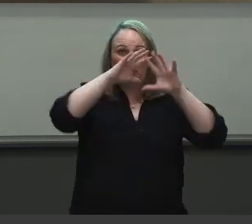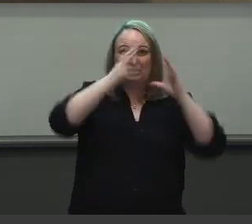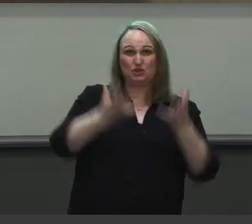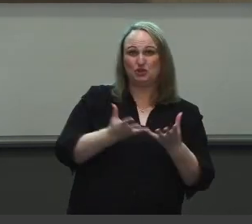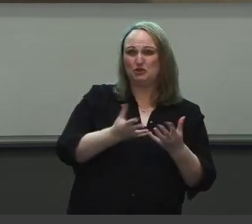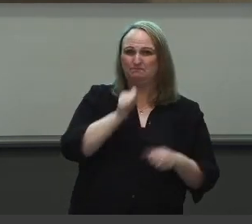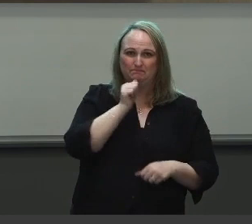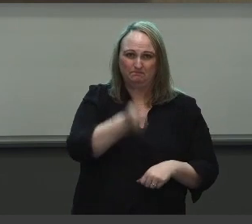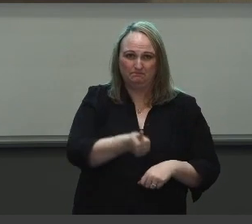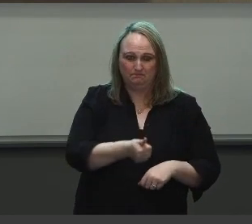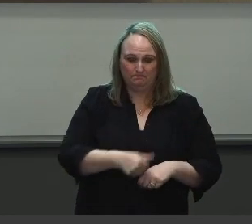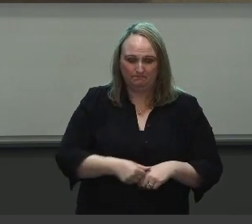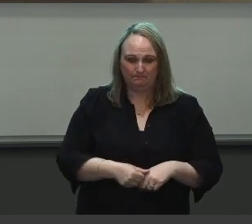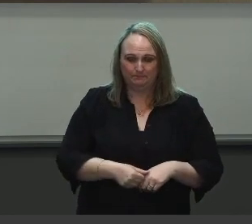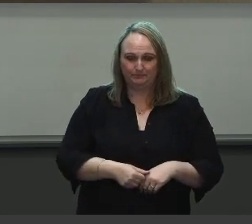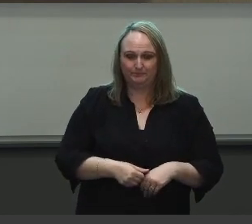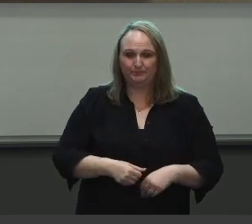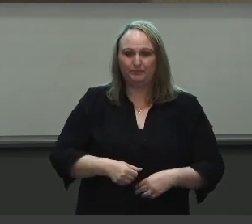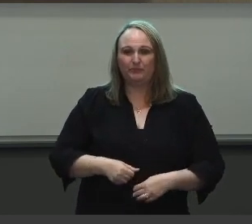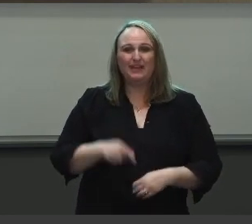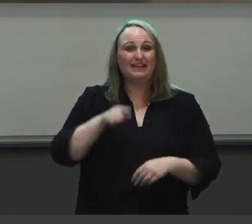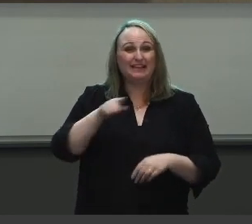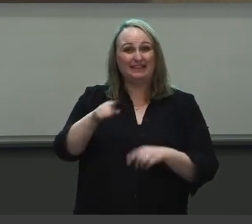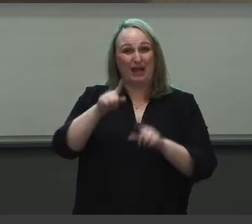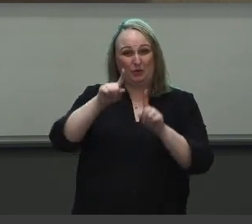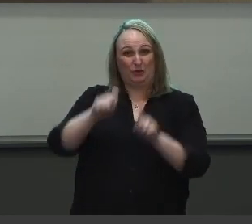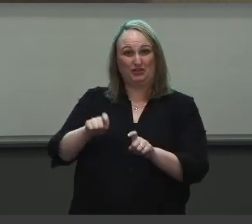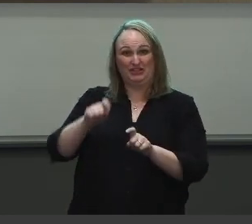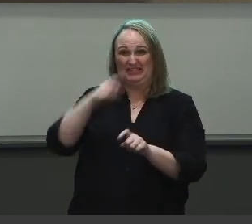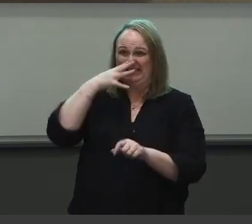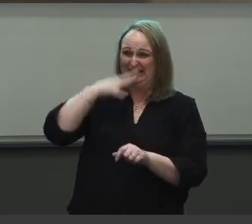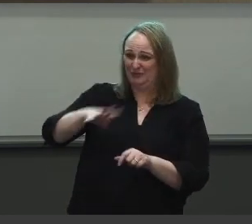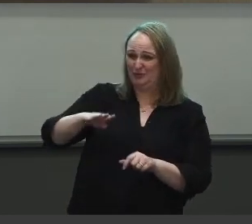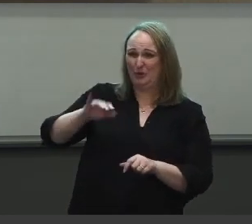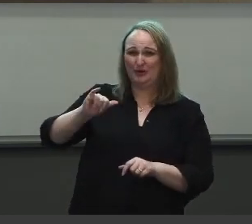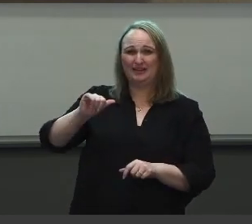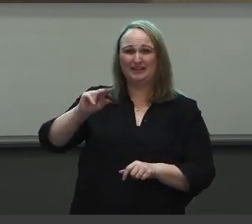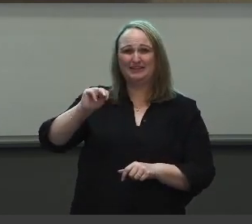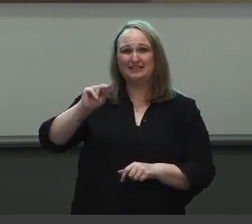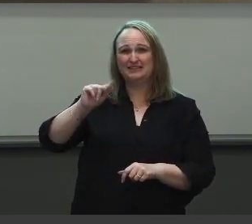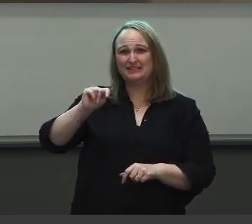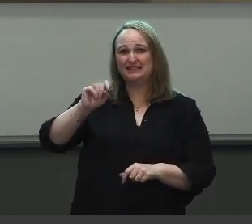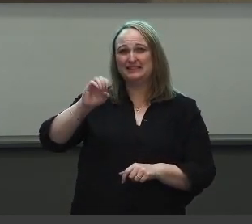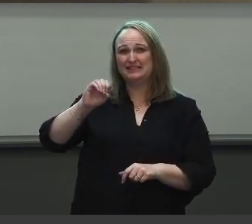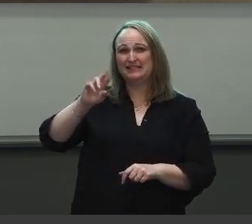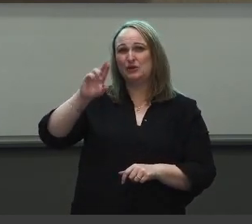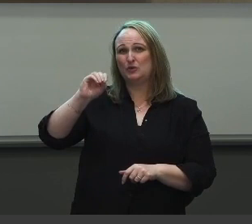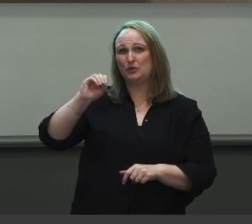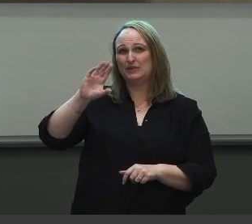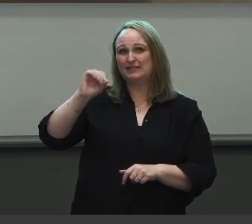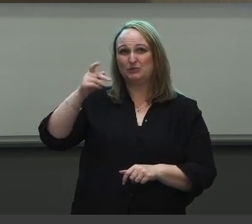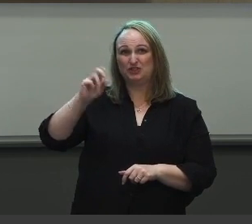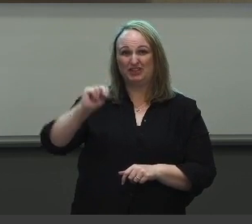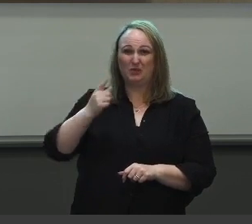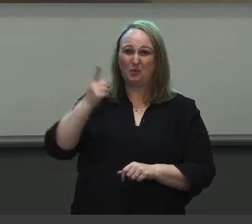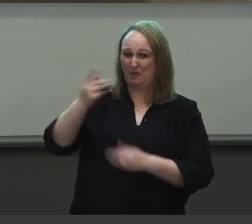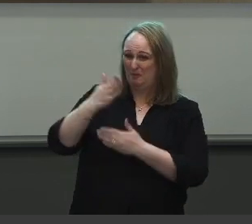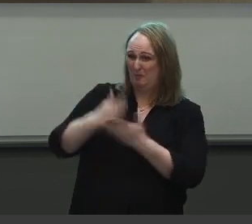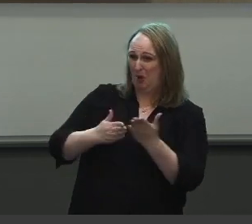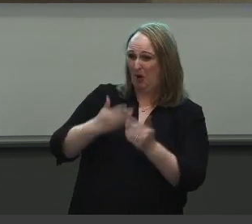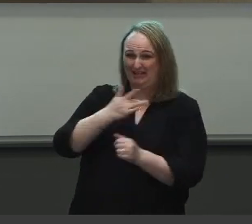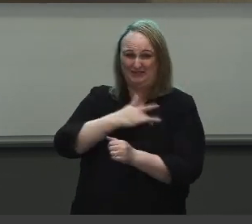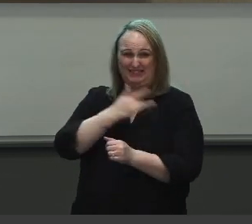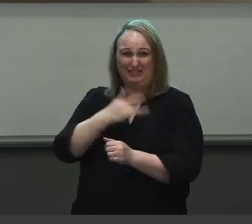this questionnaire ignores interoception. So it's a whole domain of sensory processing that's not being included in